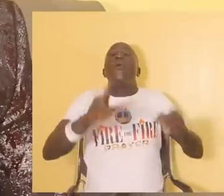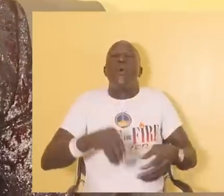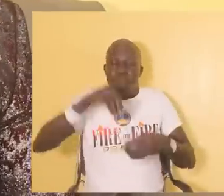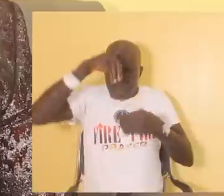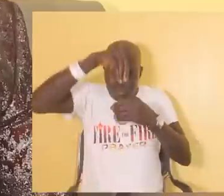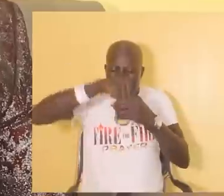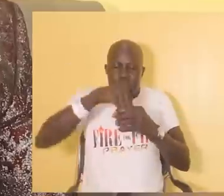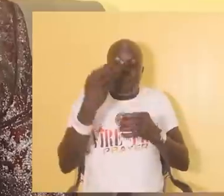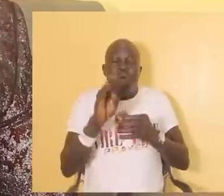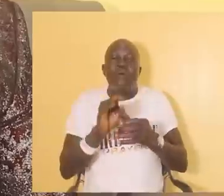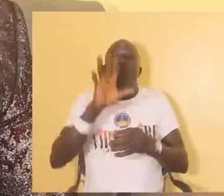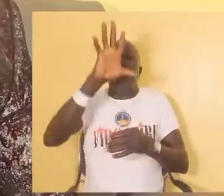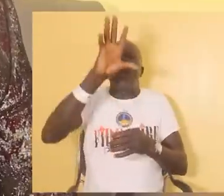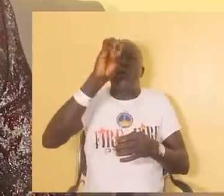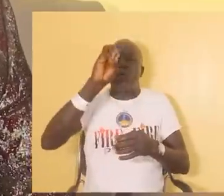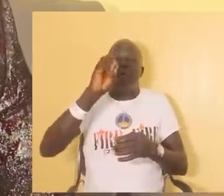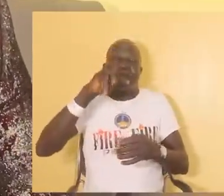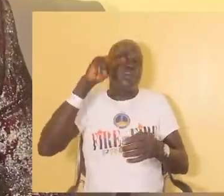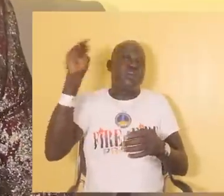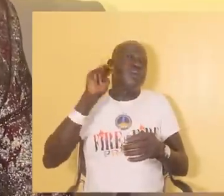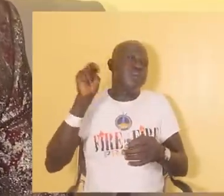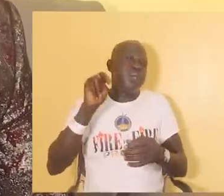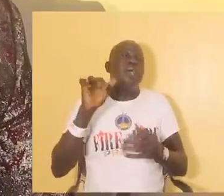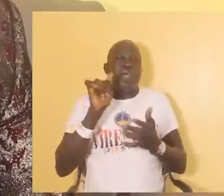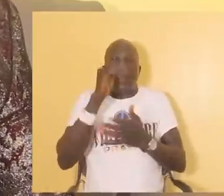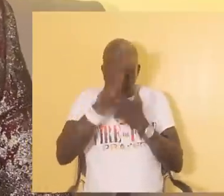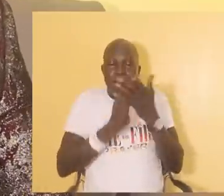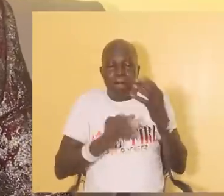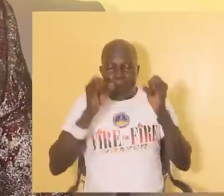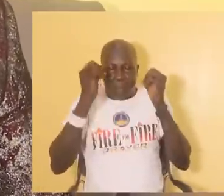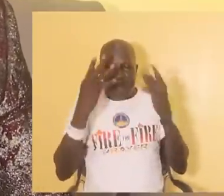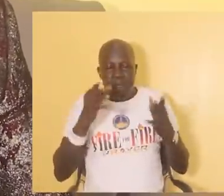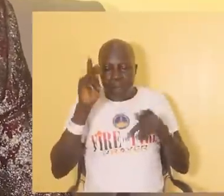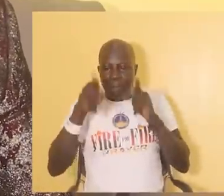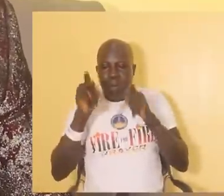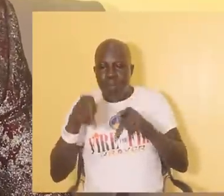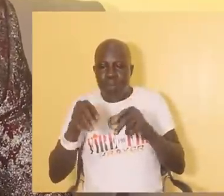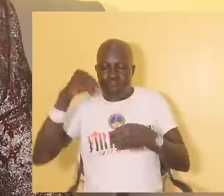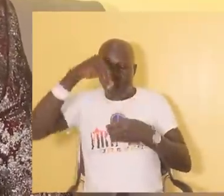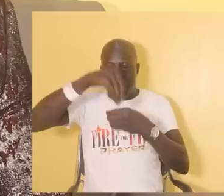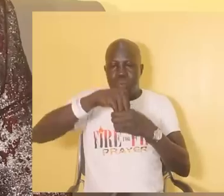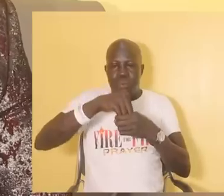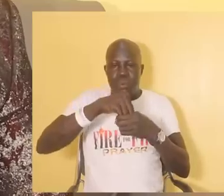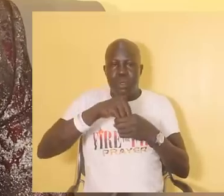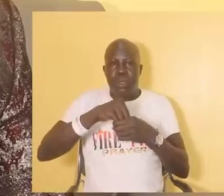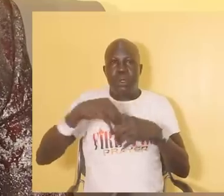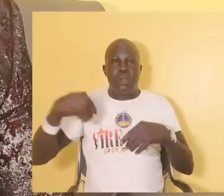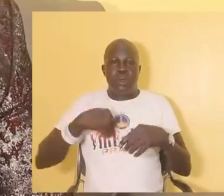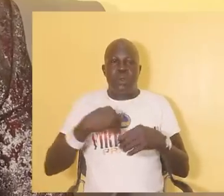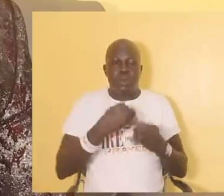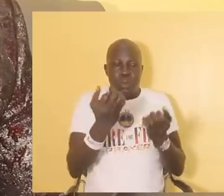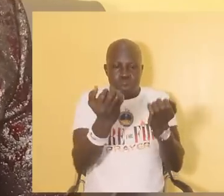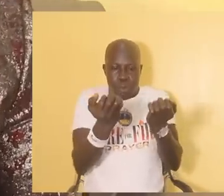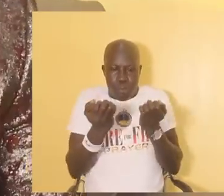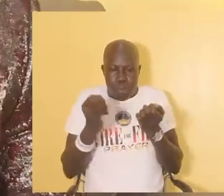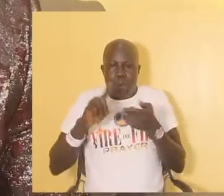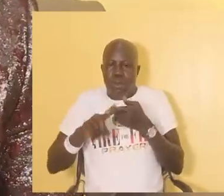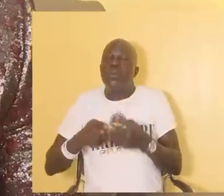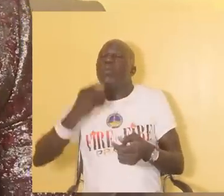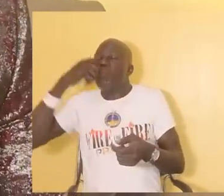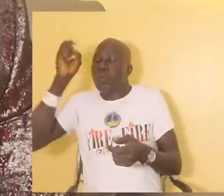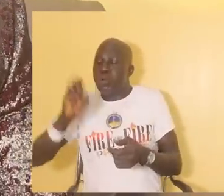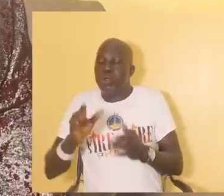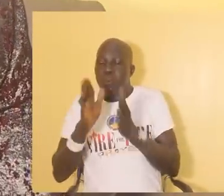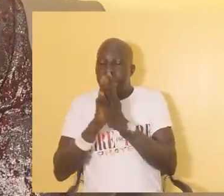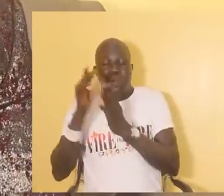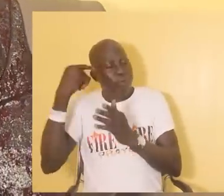50,000. A woman sold the seed of 50,000. Well, I want your furugbe. And so far, that people sold their seed. As for the bad God, don't make the phone. We must pray